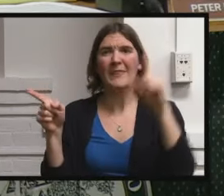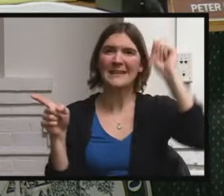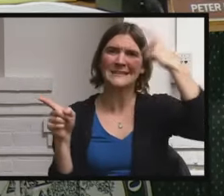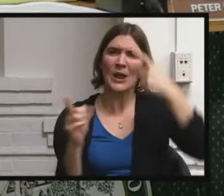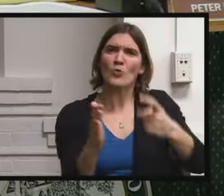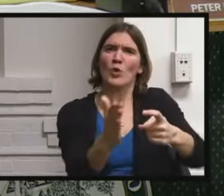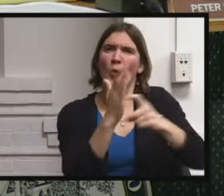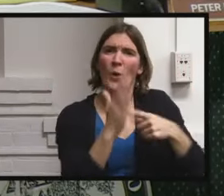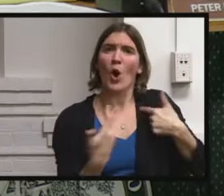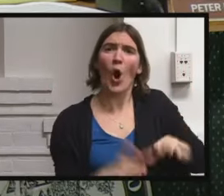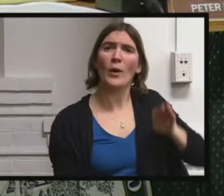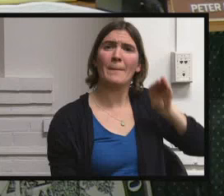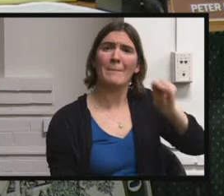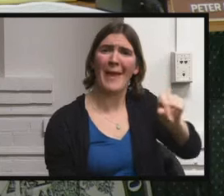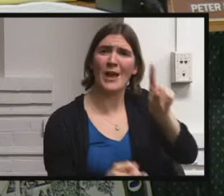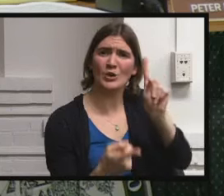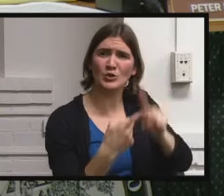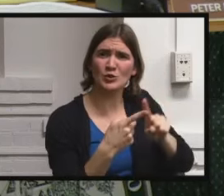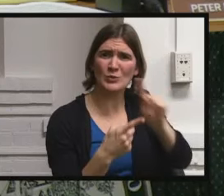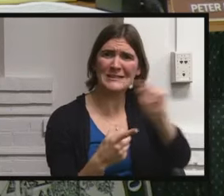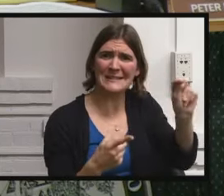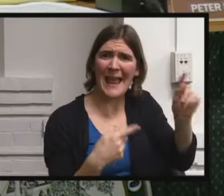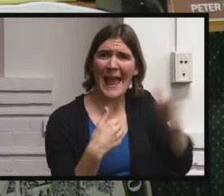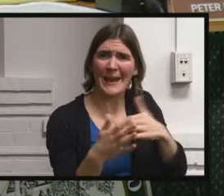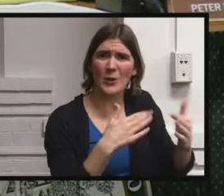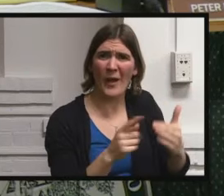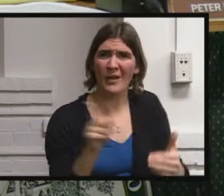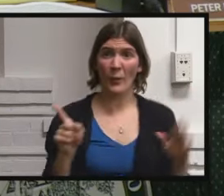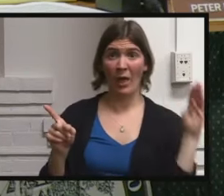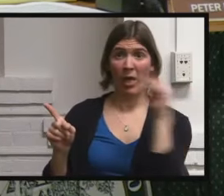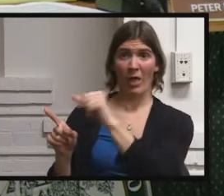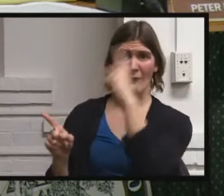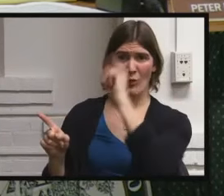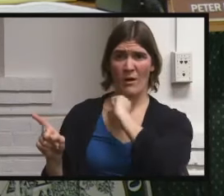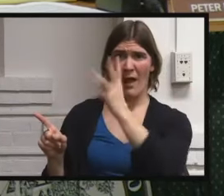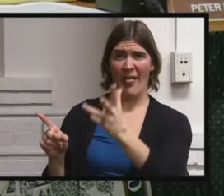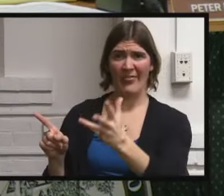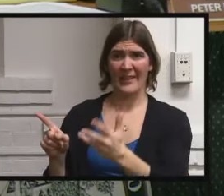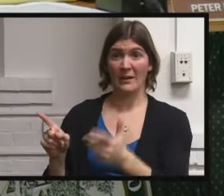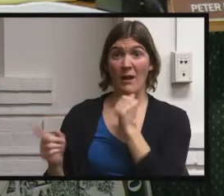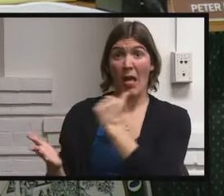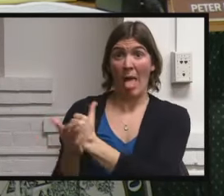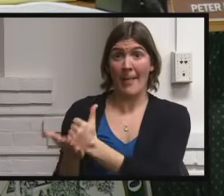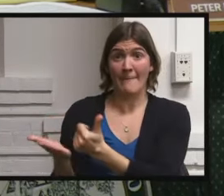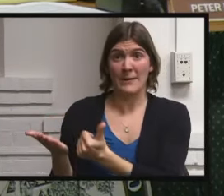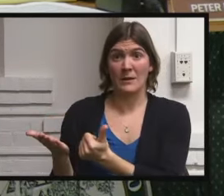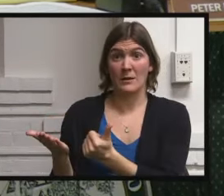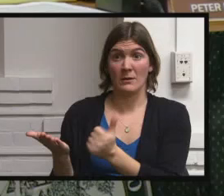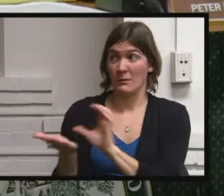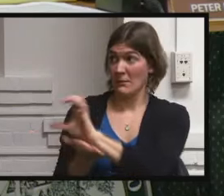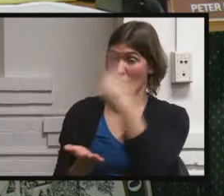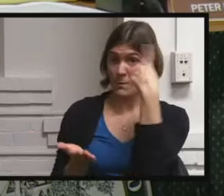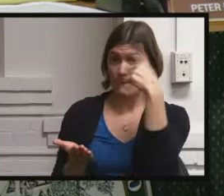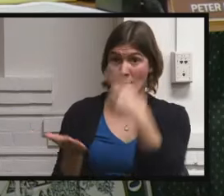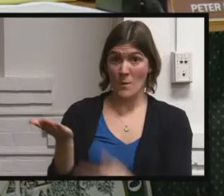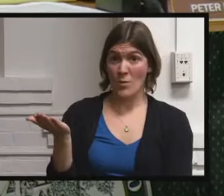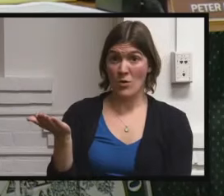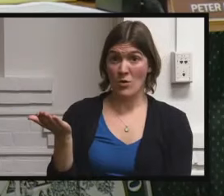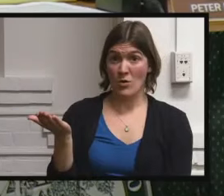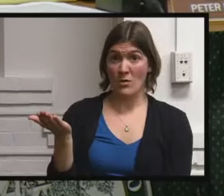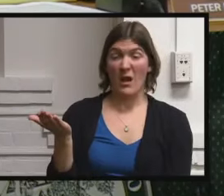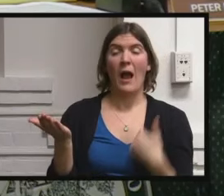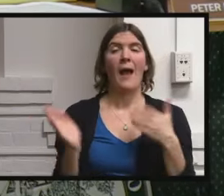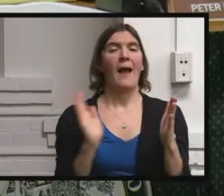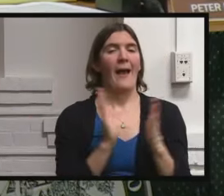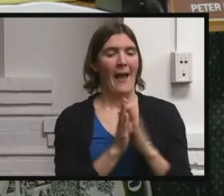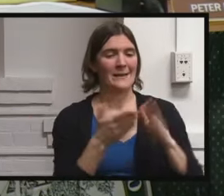program that I don't believe serves the interests of the town of Brattleboro at all. And I've asked the